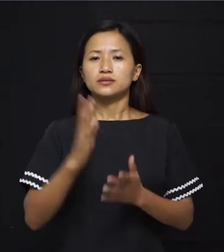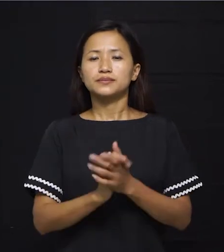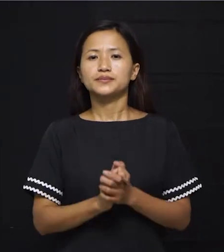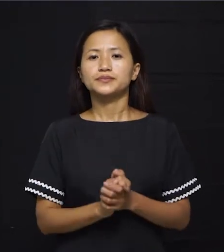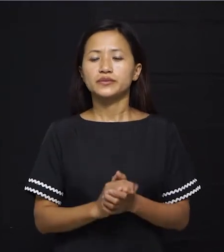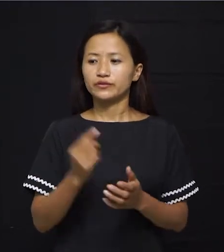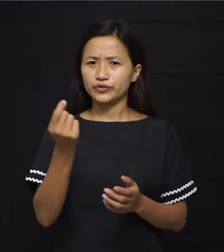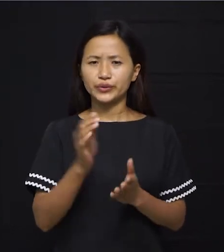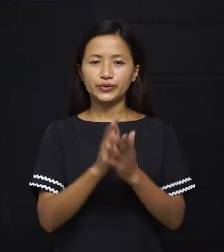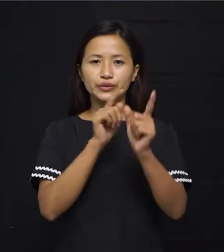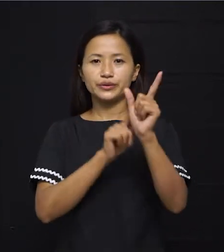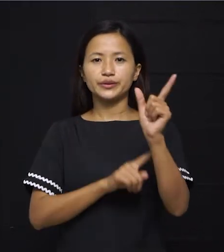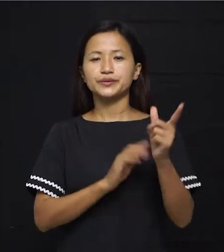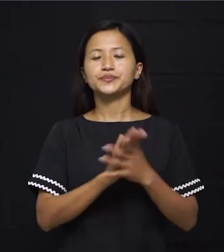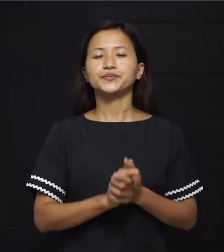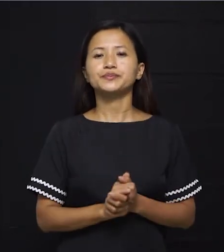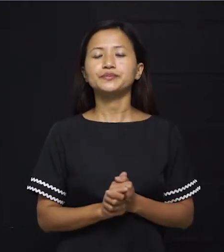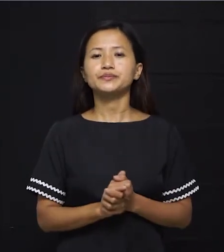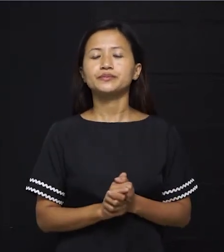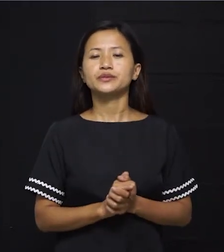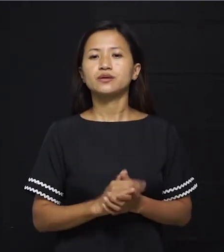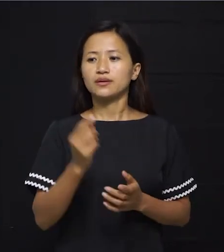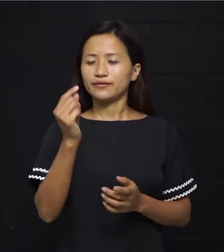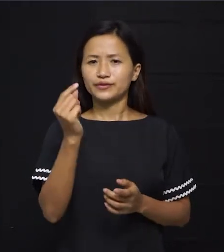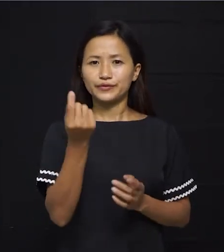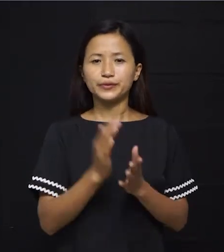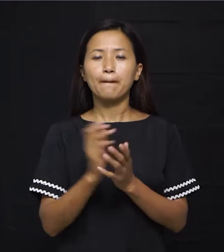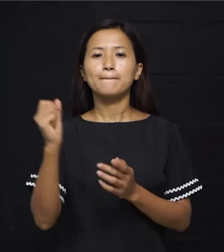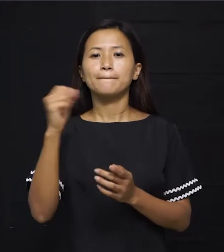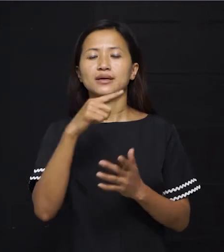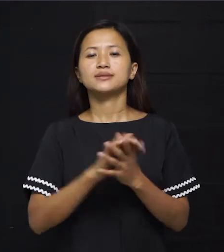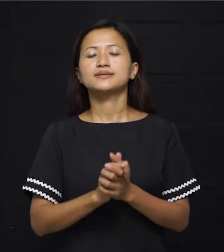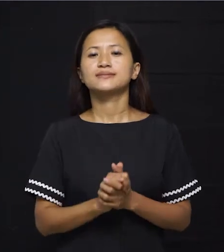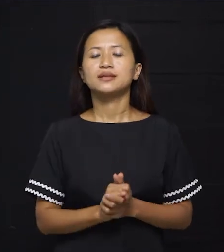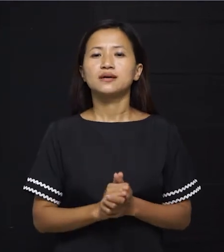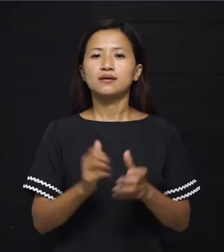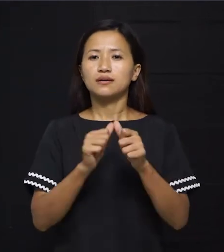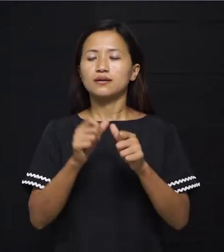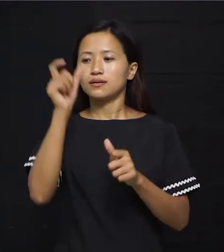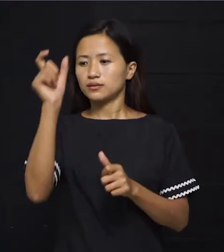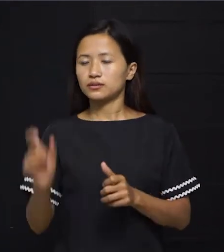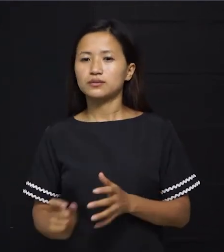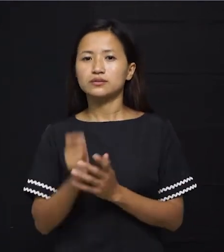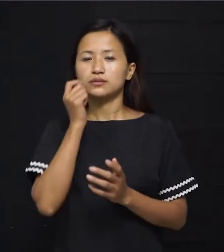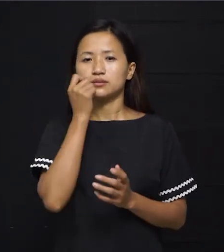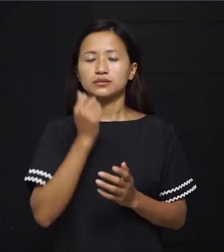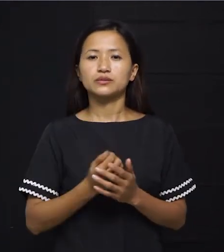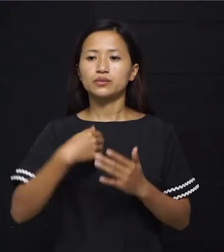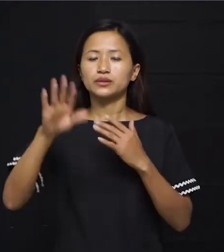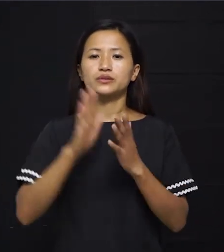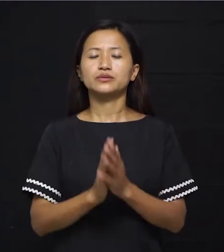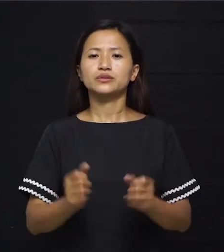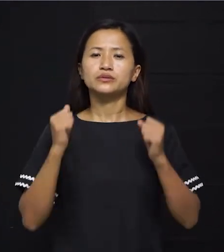after some few years, okay? After a few months, okay? Algu went into a deep trouble. There